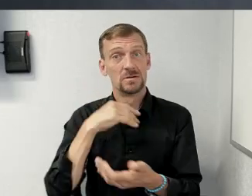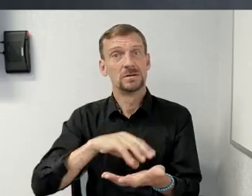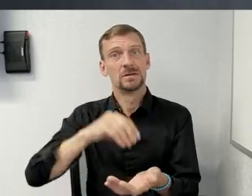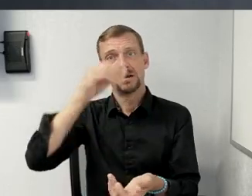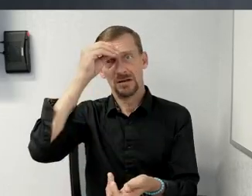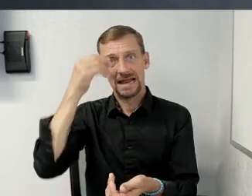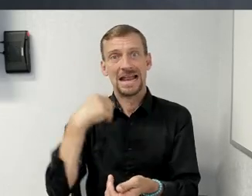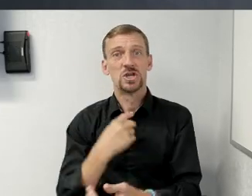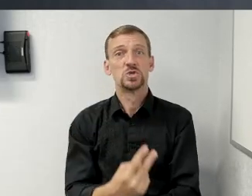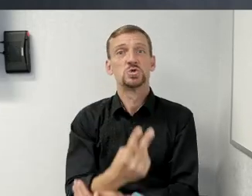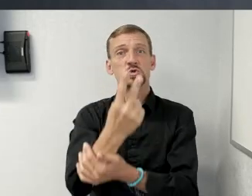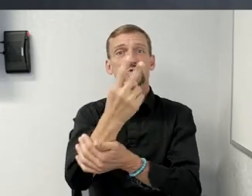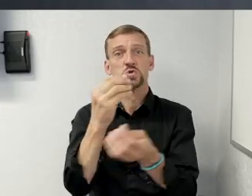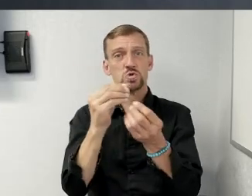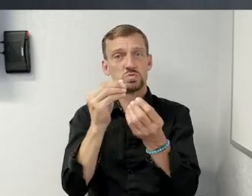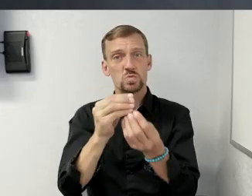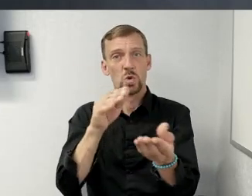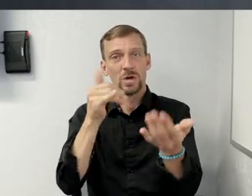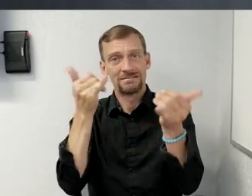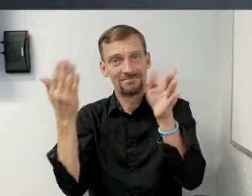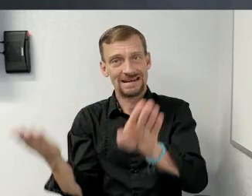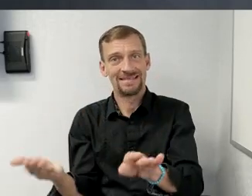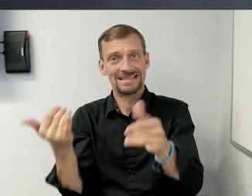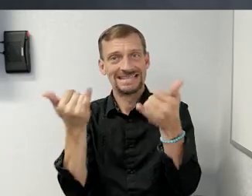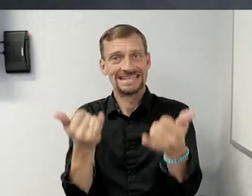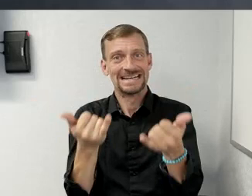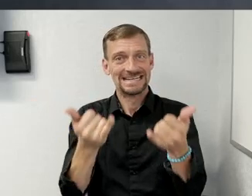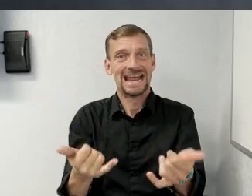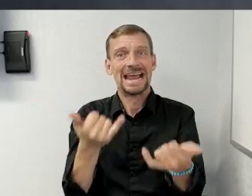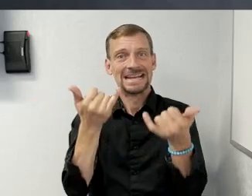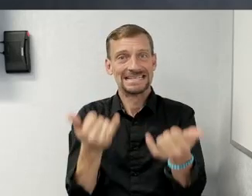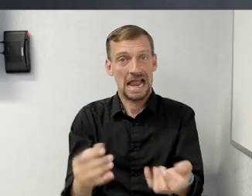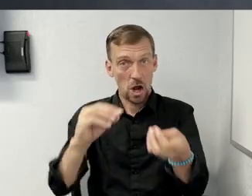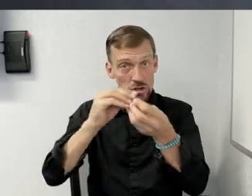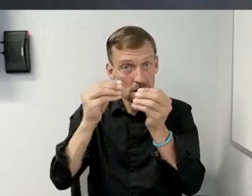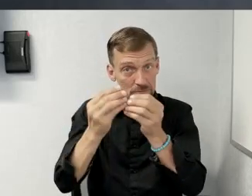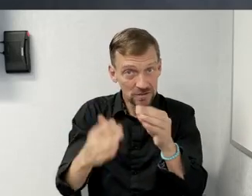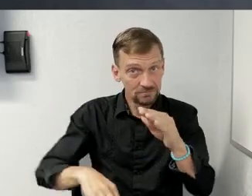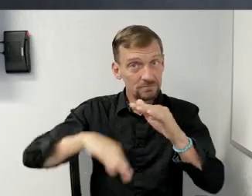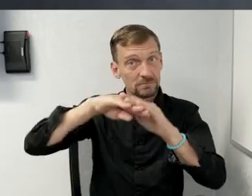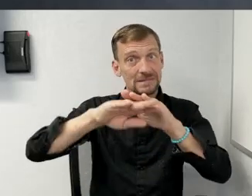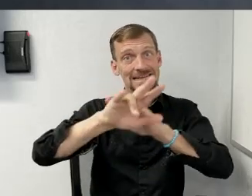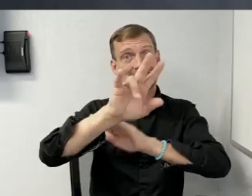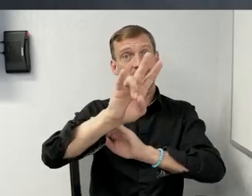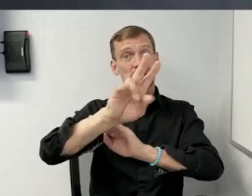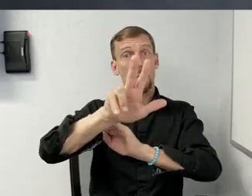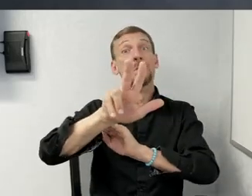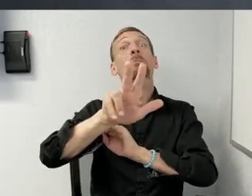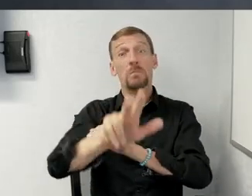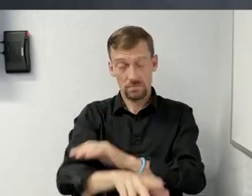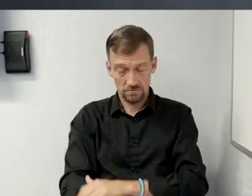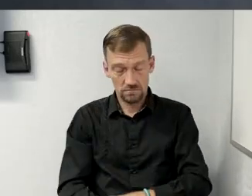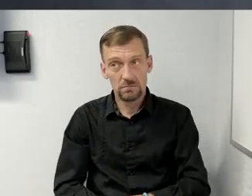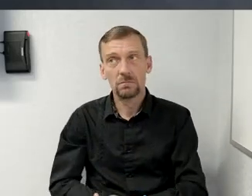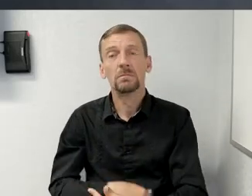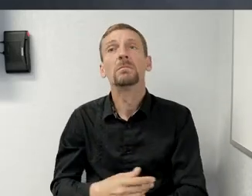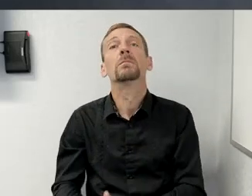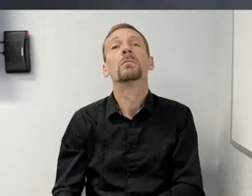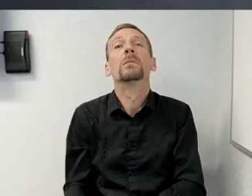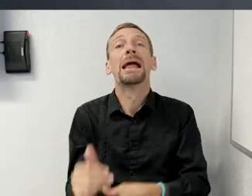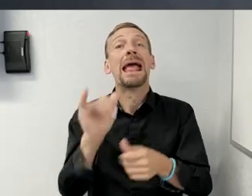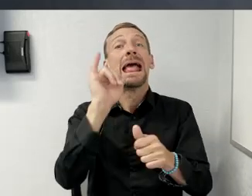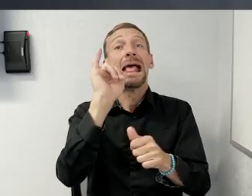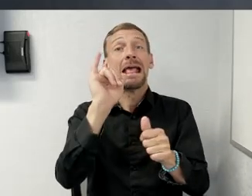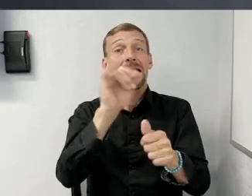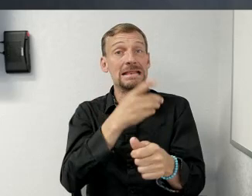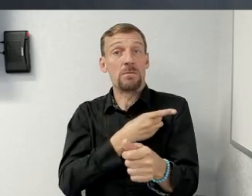in Tulare County today, so we now stand at 73. Okay, so of those deaths in Tulare